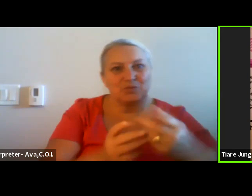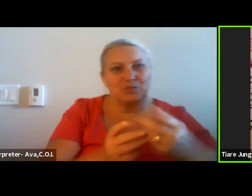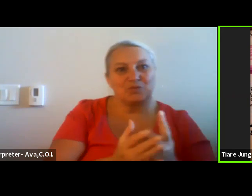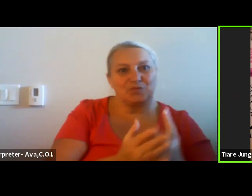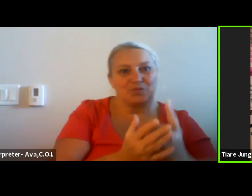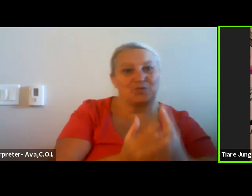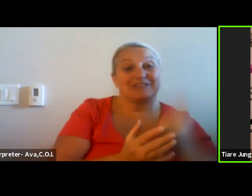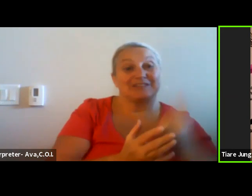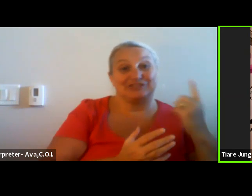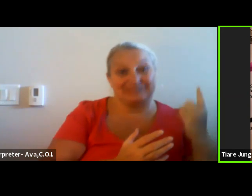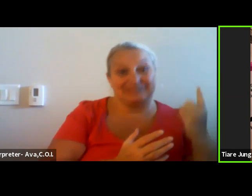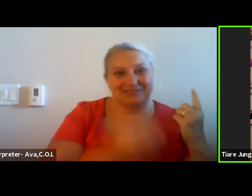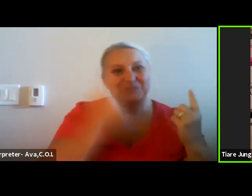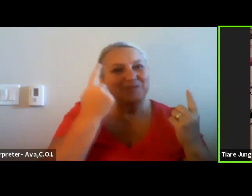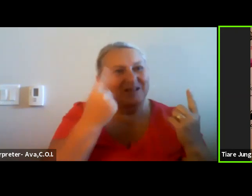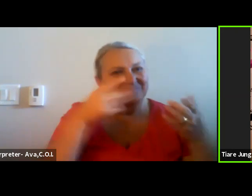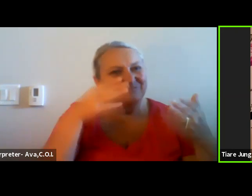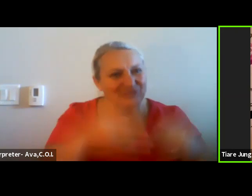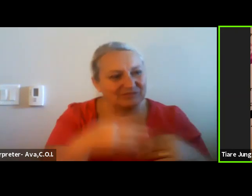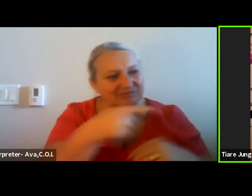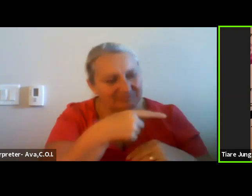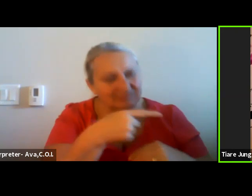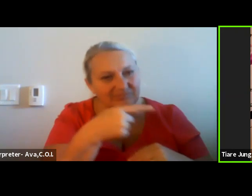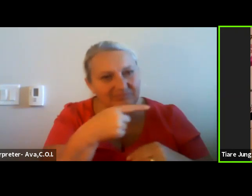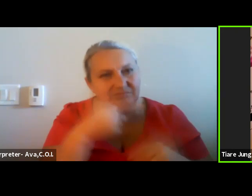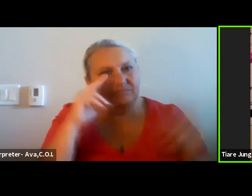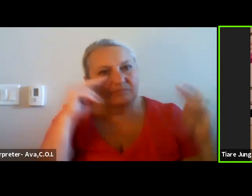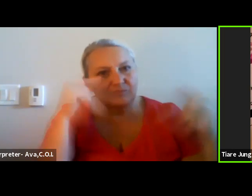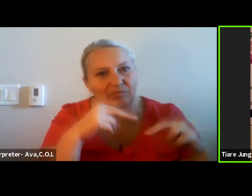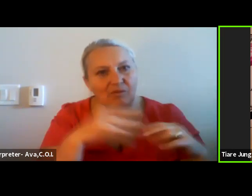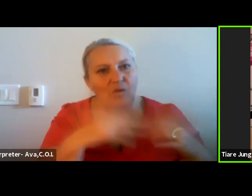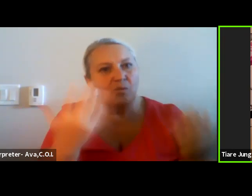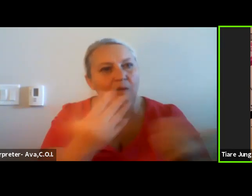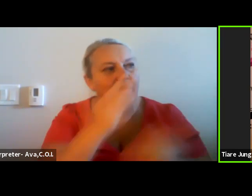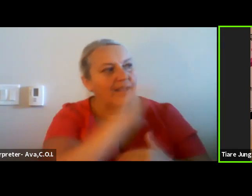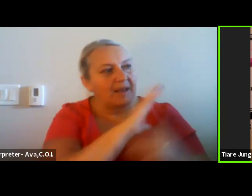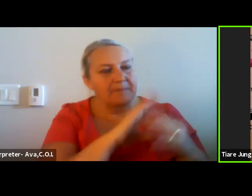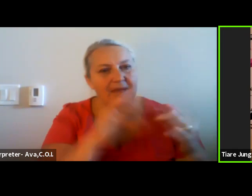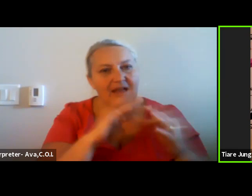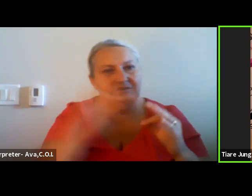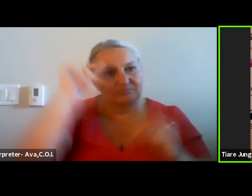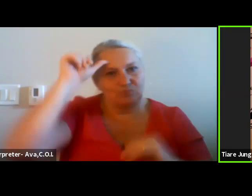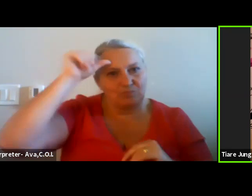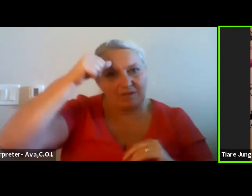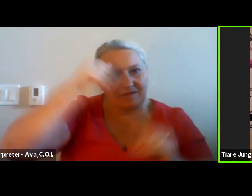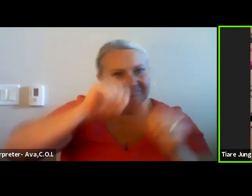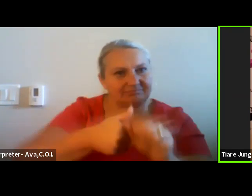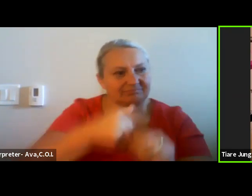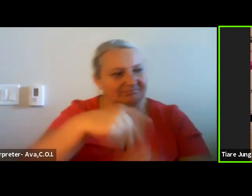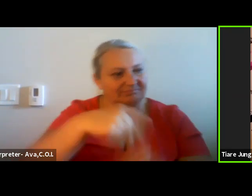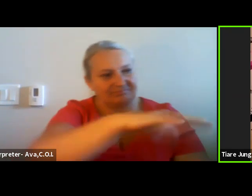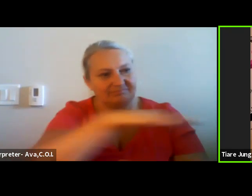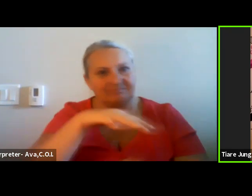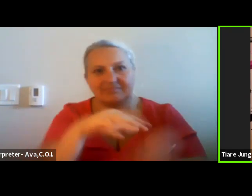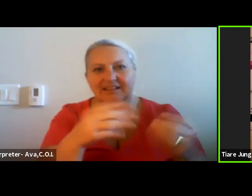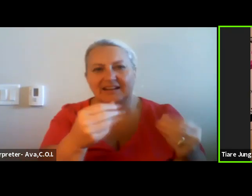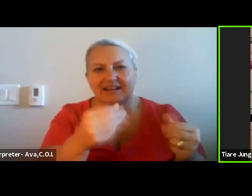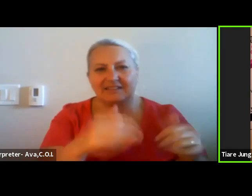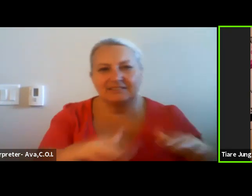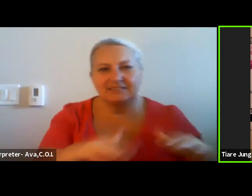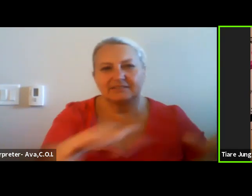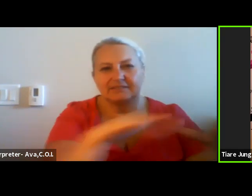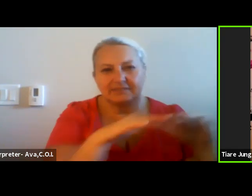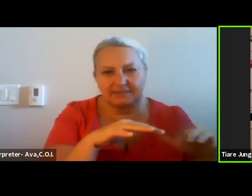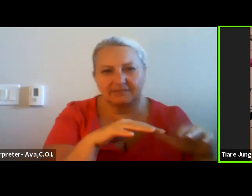when Indigenous participants retreat, we respond to the messages of the land. So I've encircled the messages